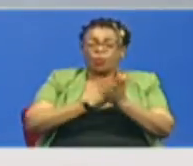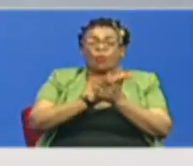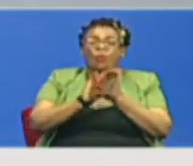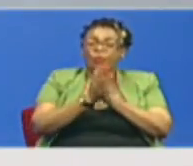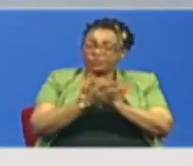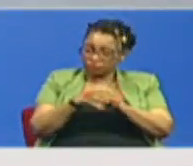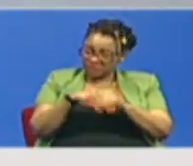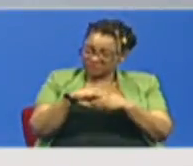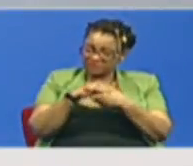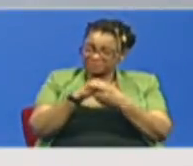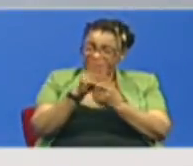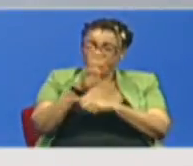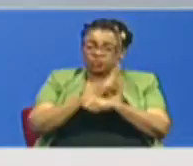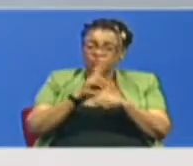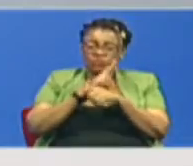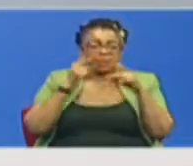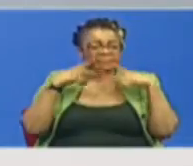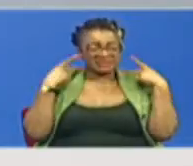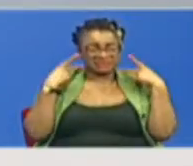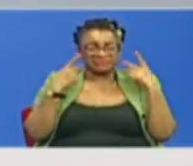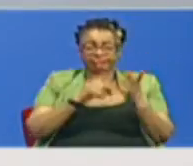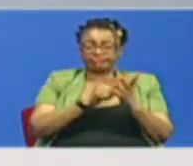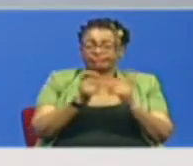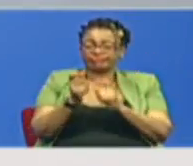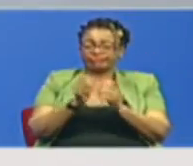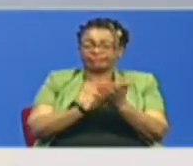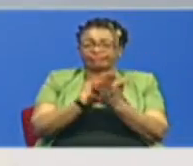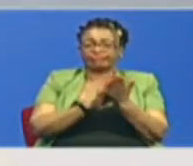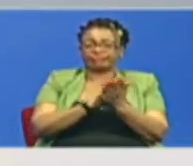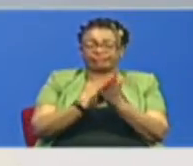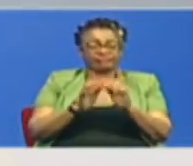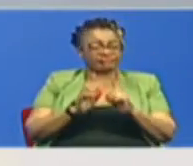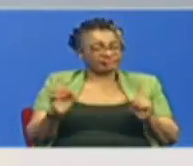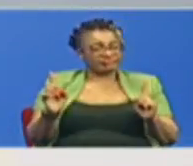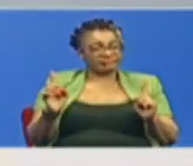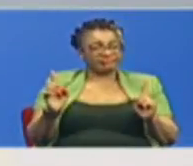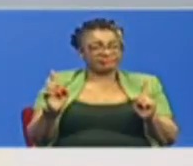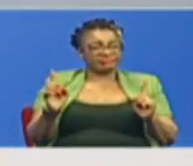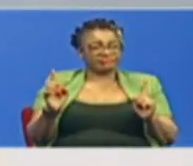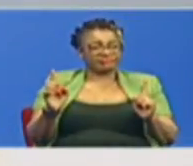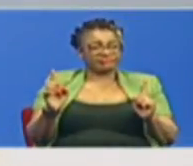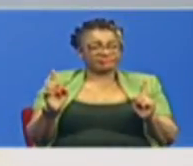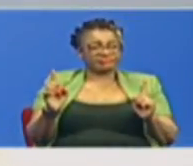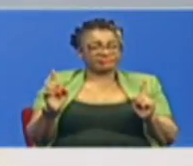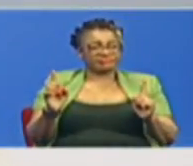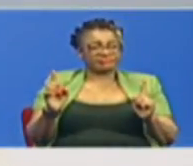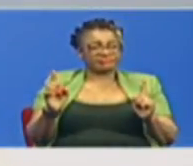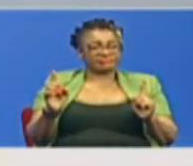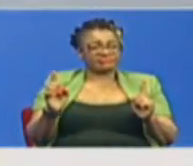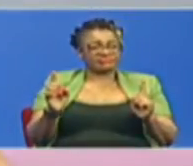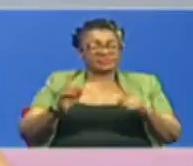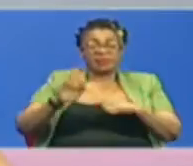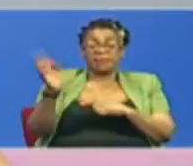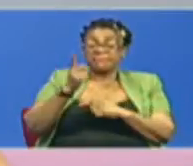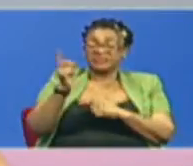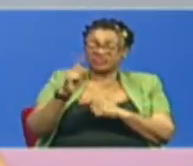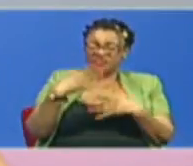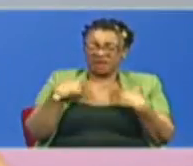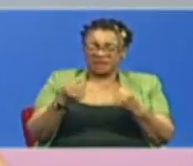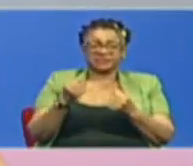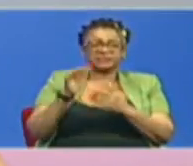and sanitize, and of course, social distance. Now, in the meantime, the Ministry of Health is calling on Kenyans not